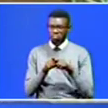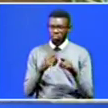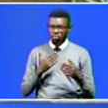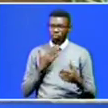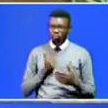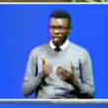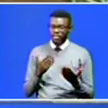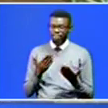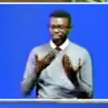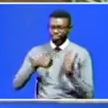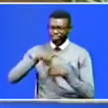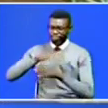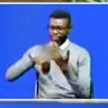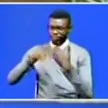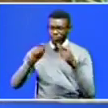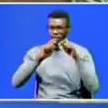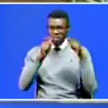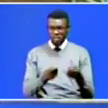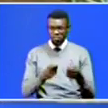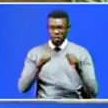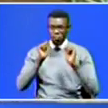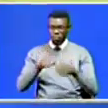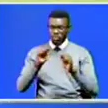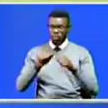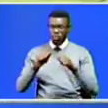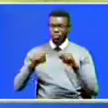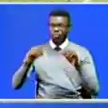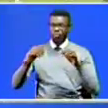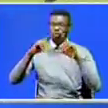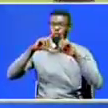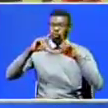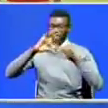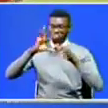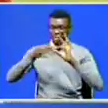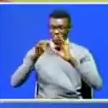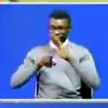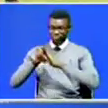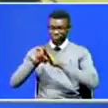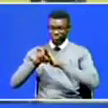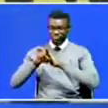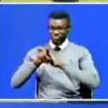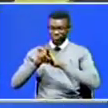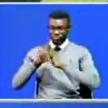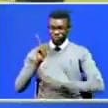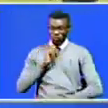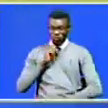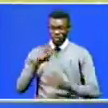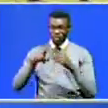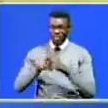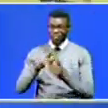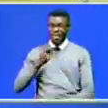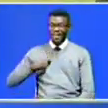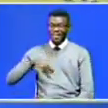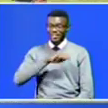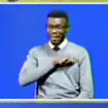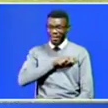mix ya team ambayo inaweza elekea qualifiers. The Safari Seven tournament kicks off tomorrow with teams like Spain and